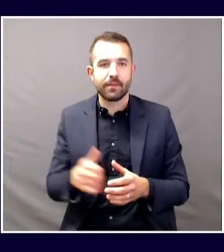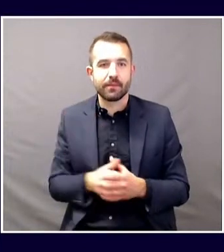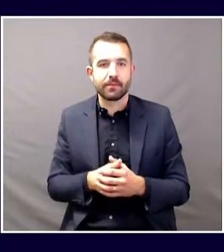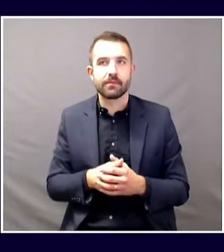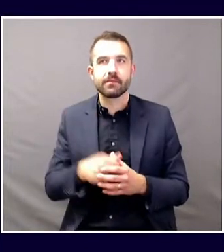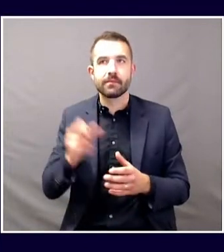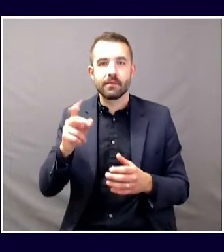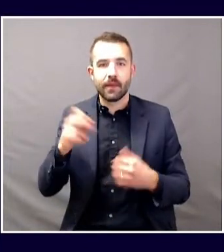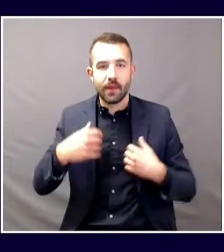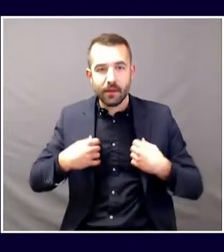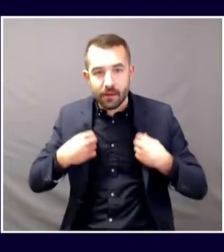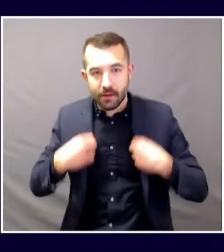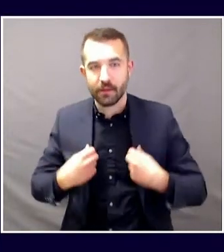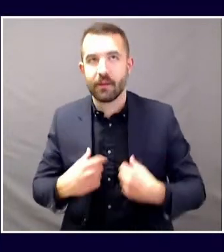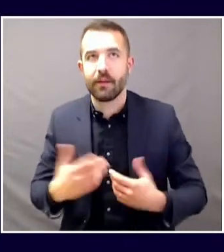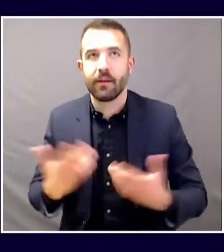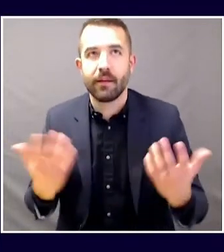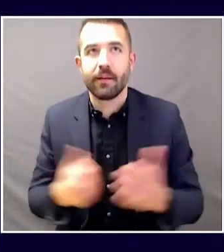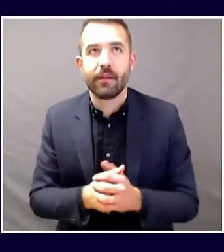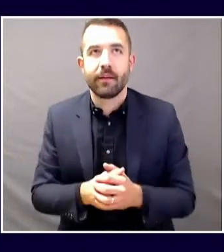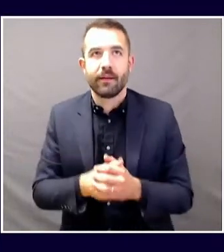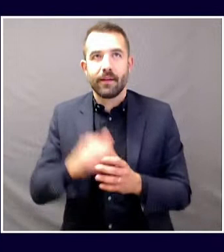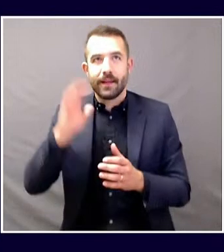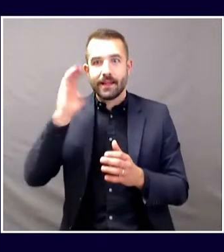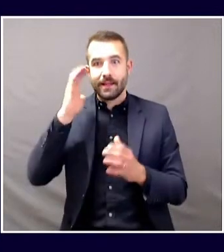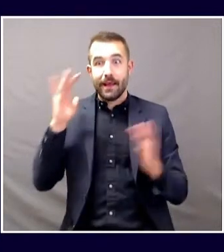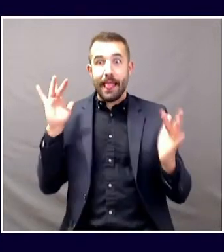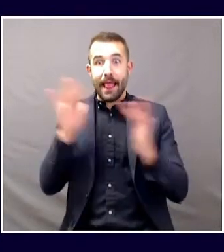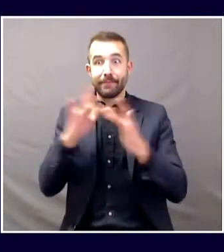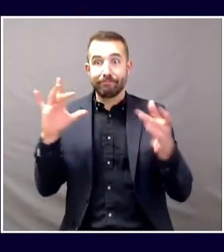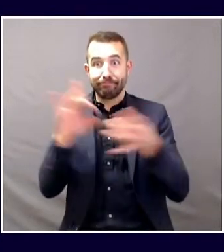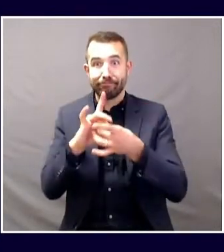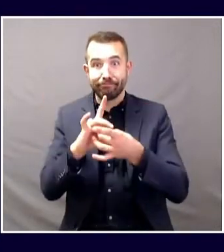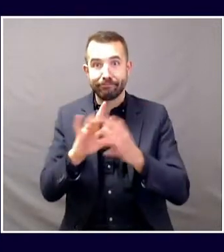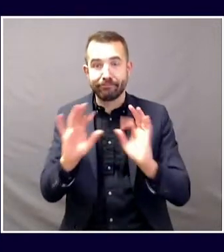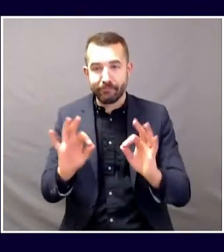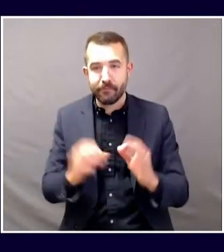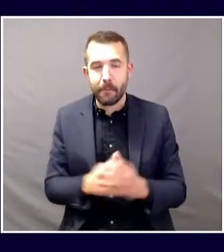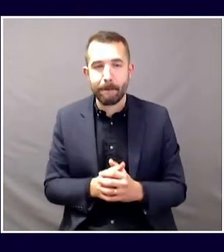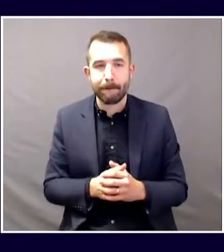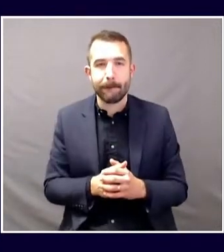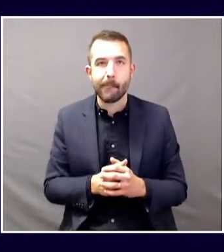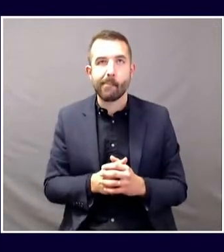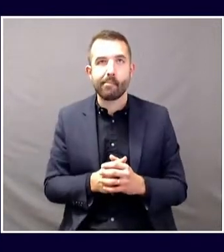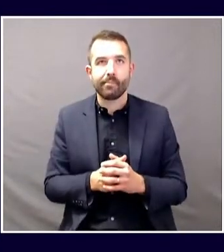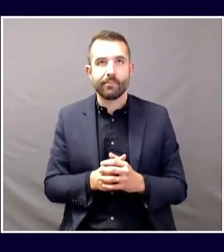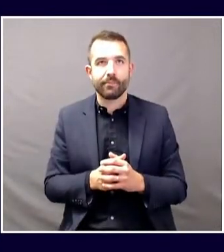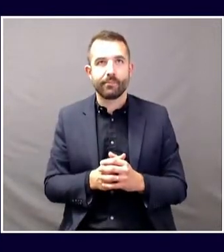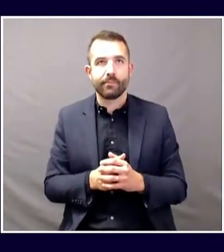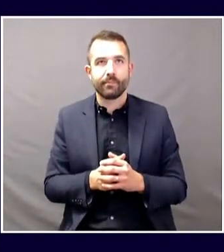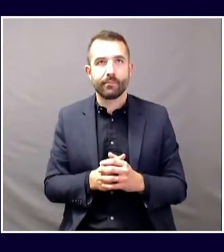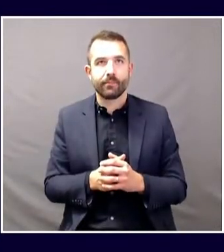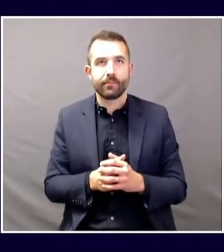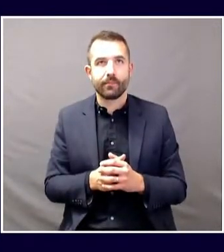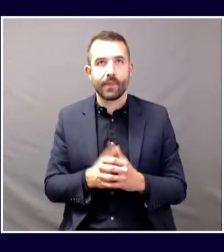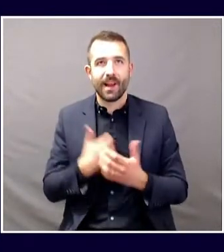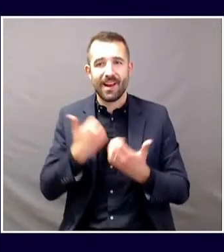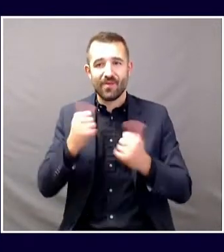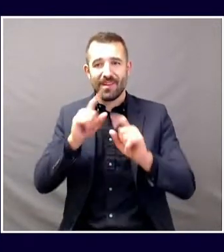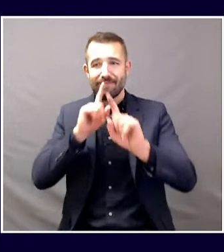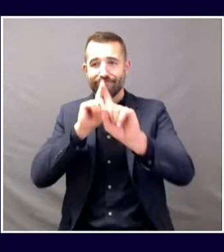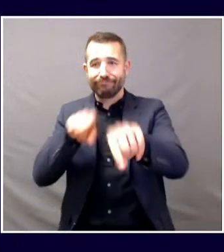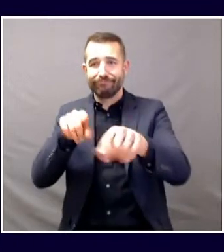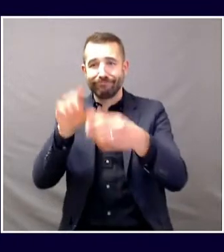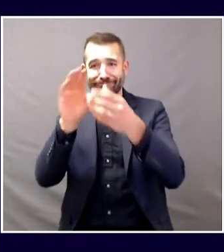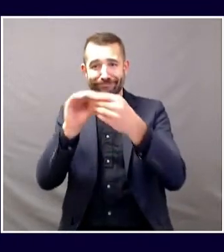Okay, well, perhaps I'm back on. And I'll try to attempt to round out my answer to Patrick's question. We just had a